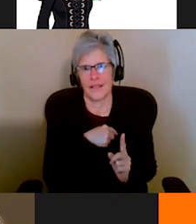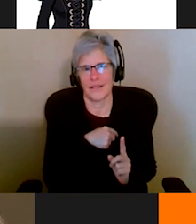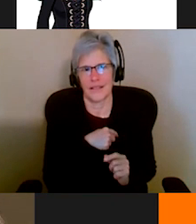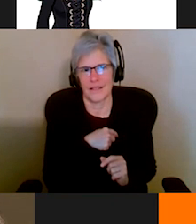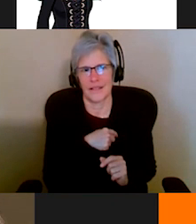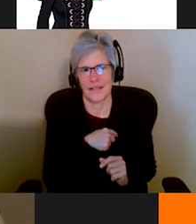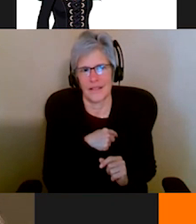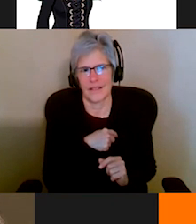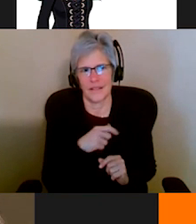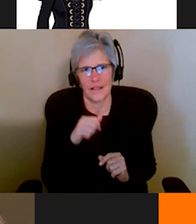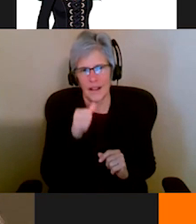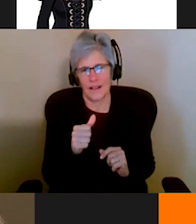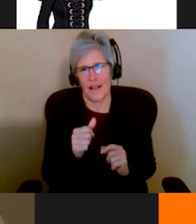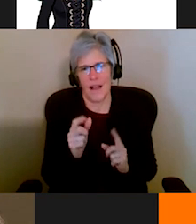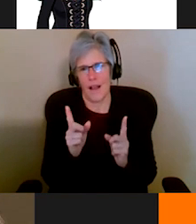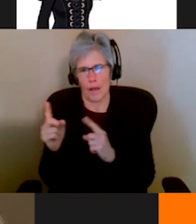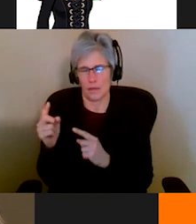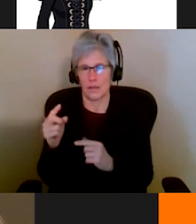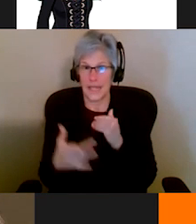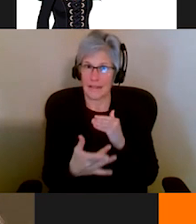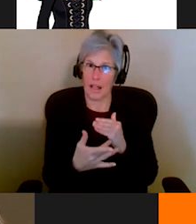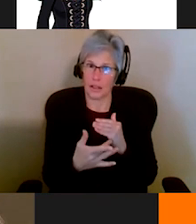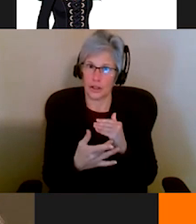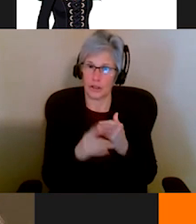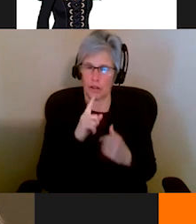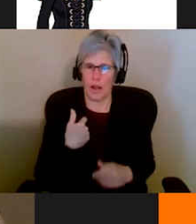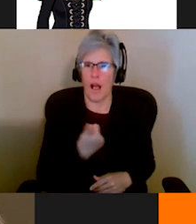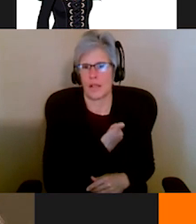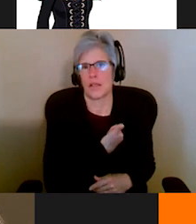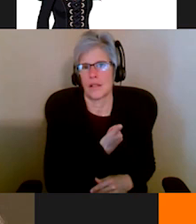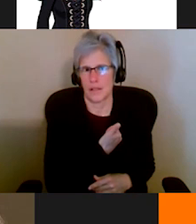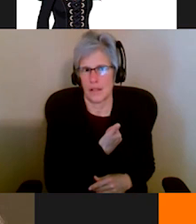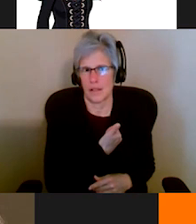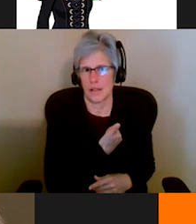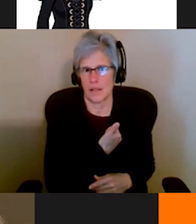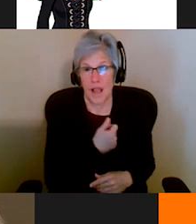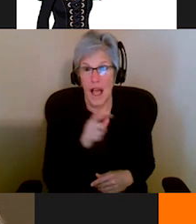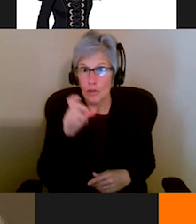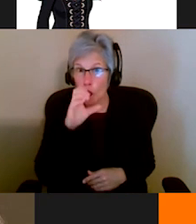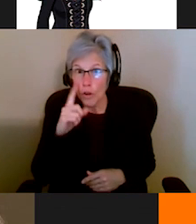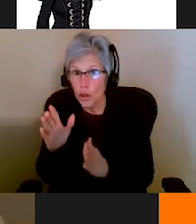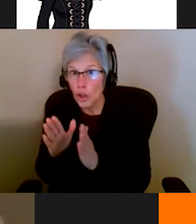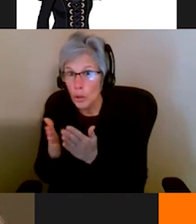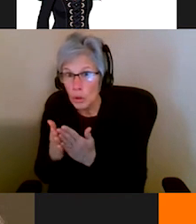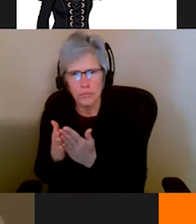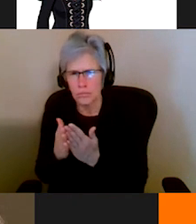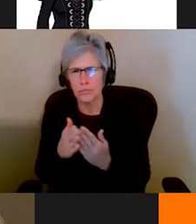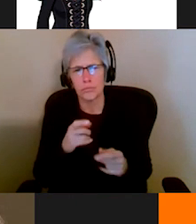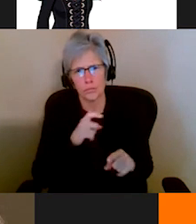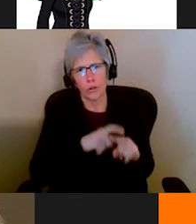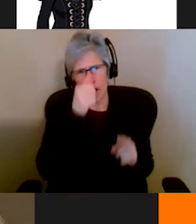these boxes. The technology is us. So you don't have to look for a book. You can call your brother or your sister.